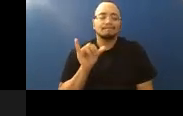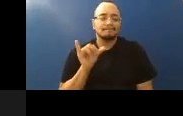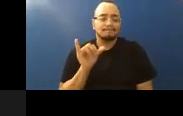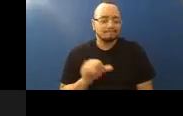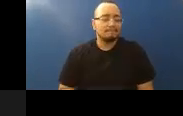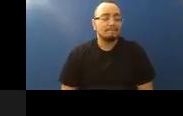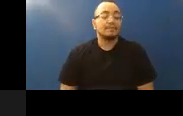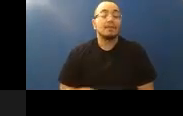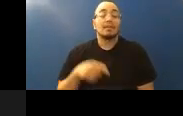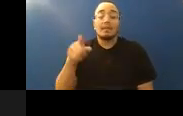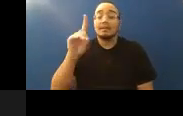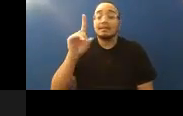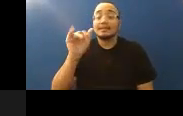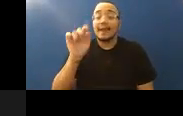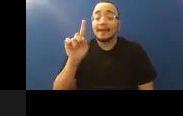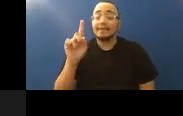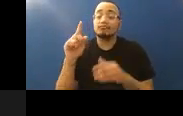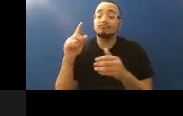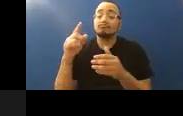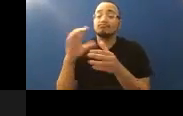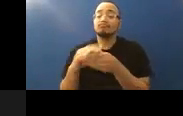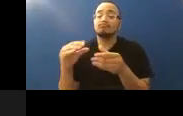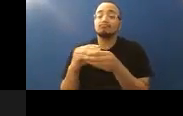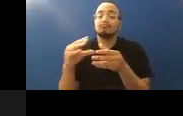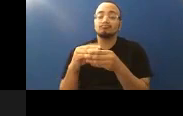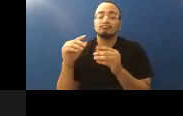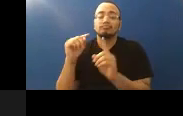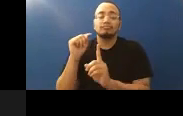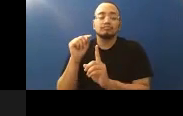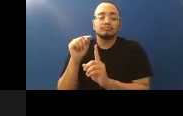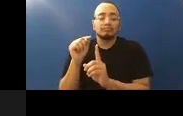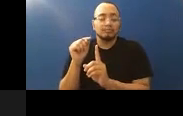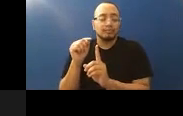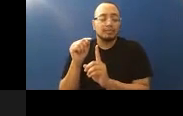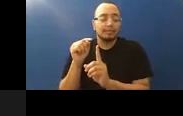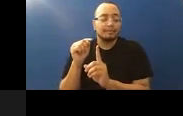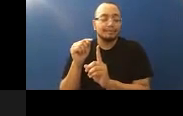heard David talking a little bit about some of the